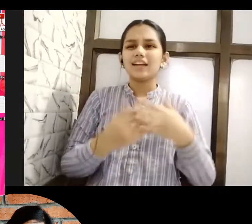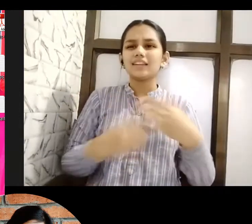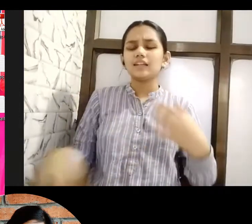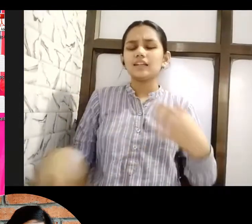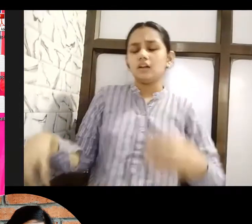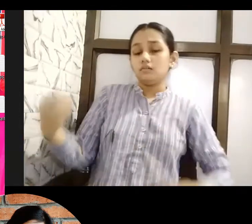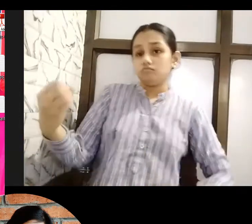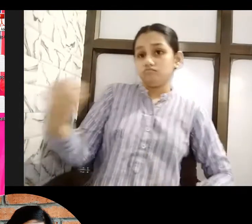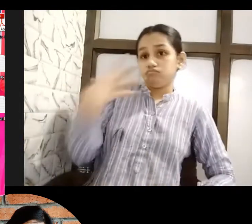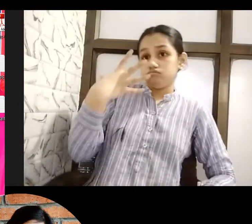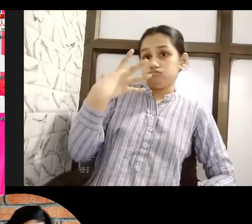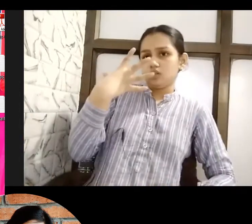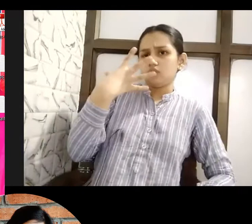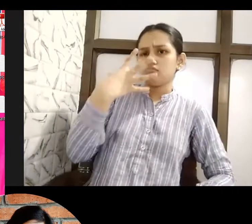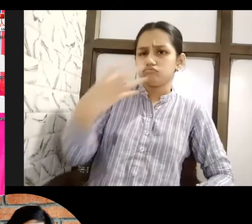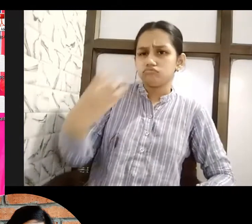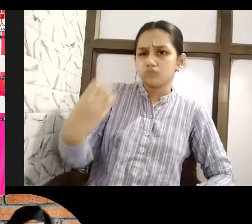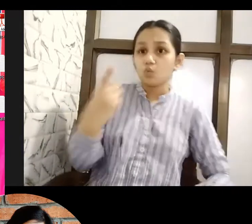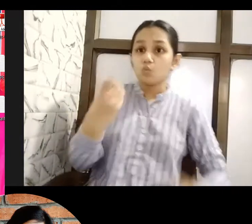Correct?